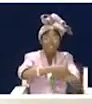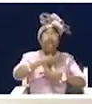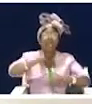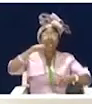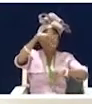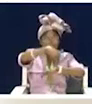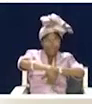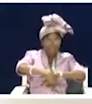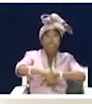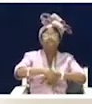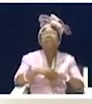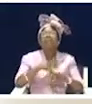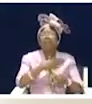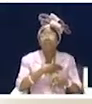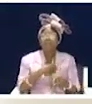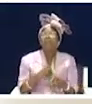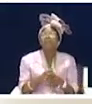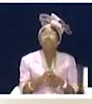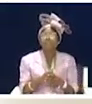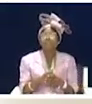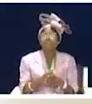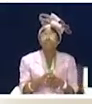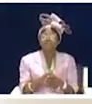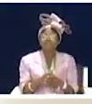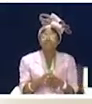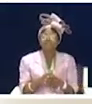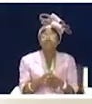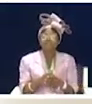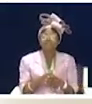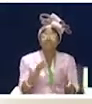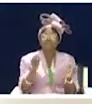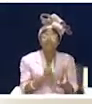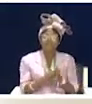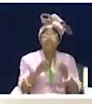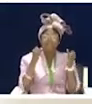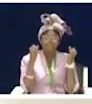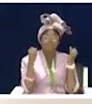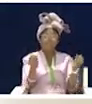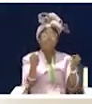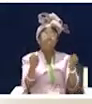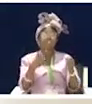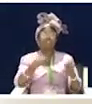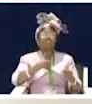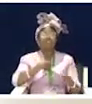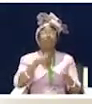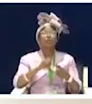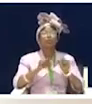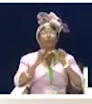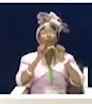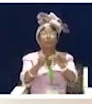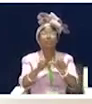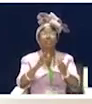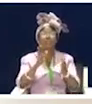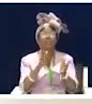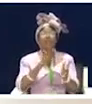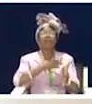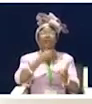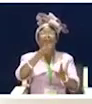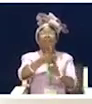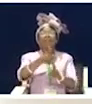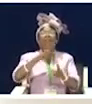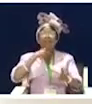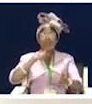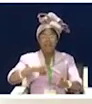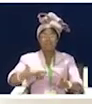in both FCT 2 and FCT 16. That strengthens me. To sustain myself, I started